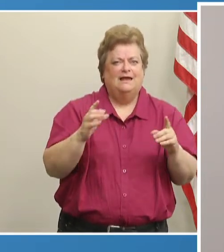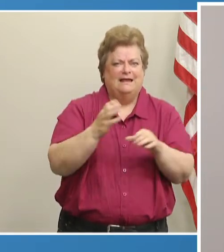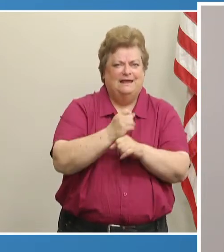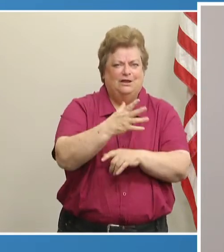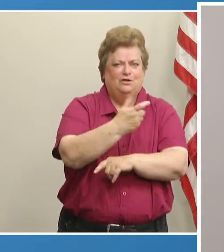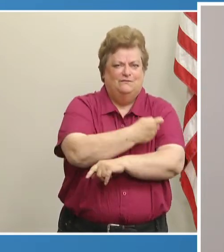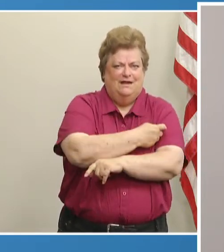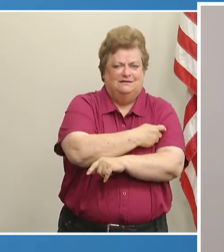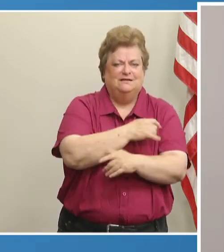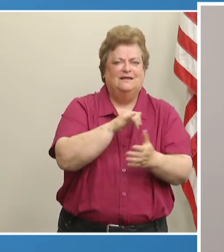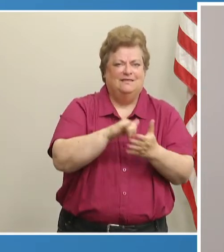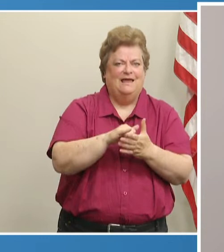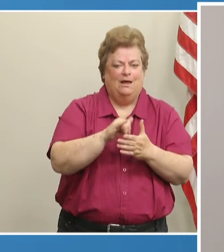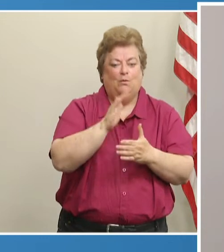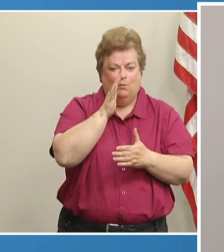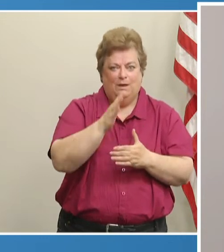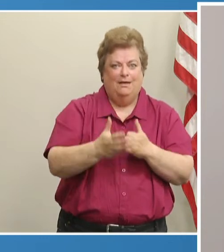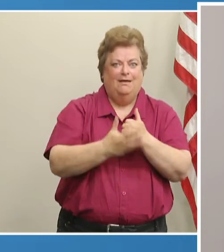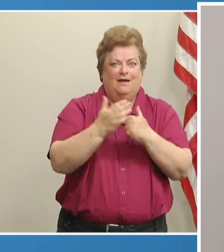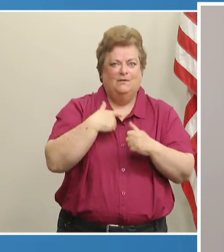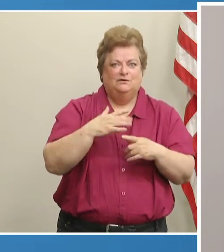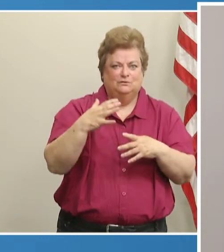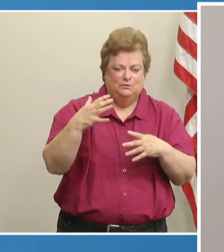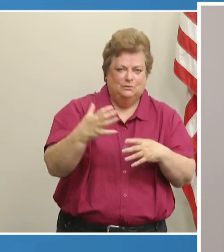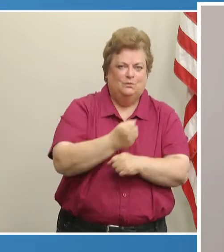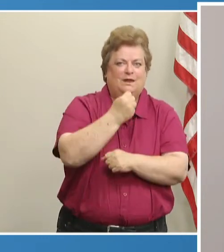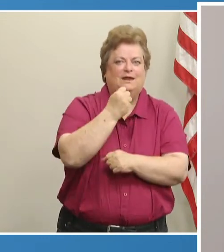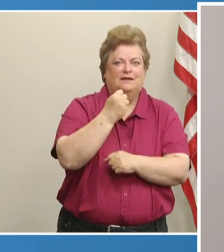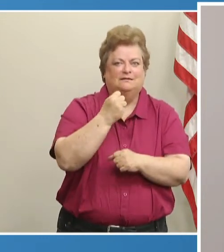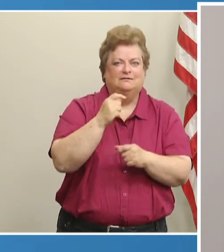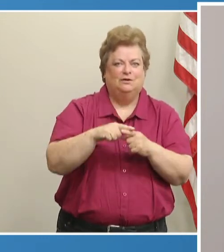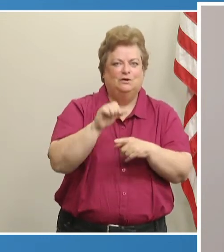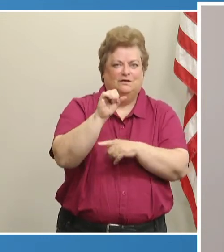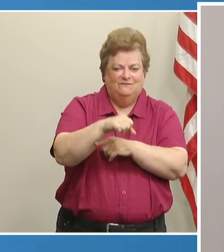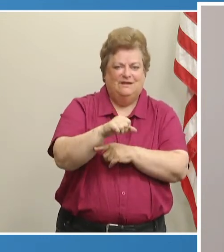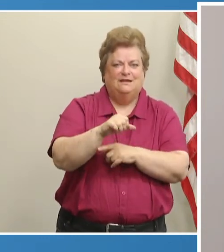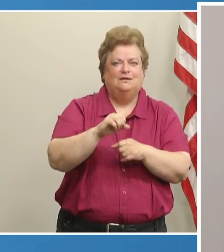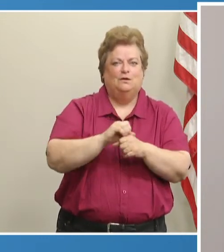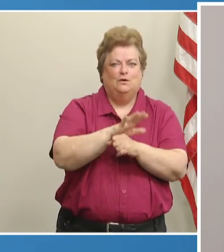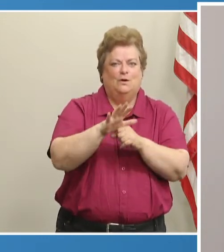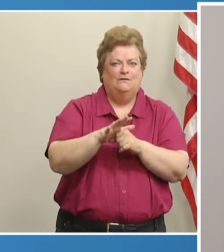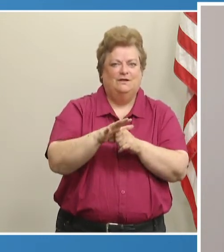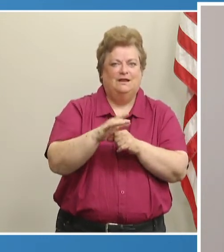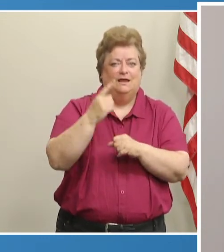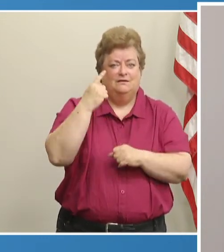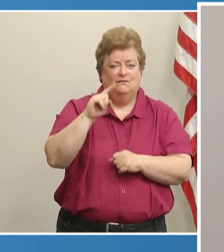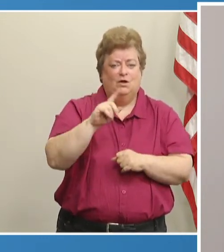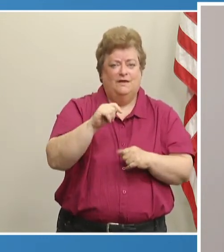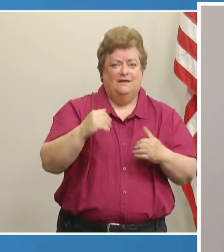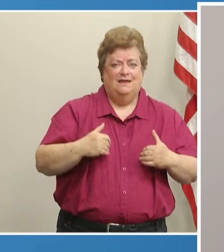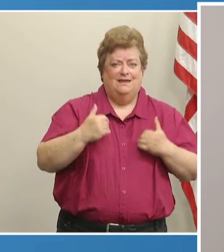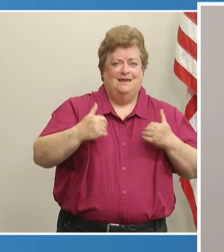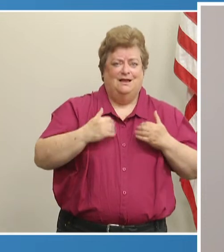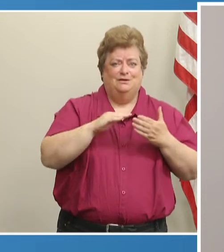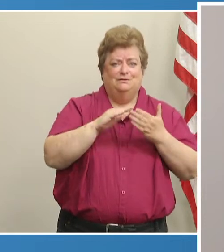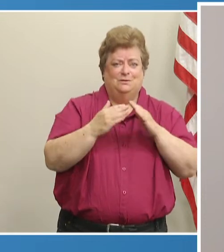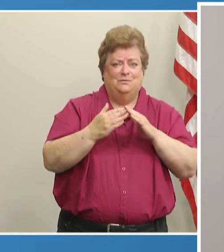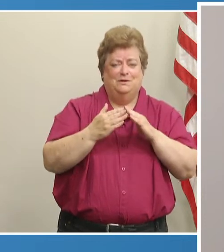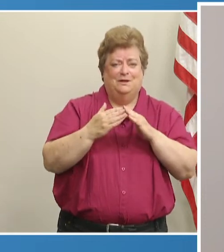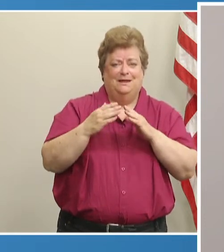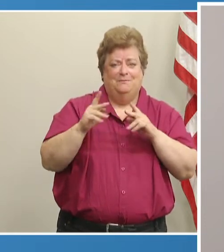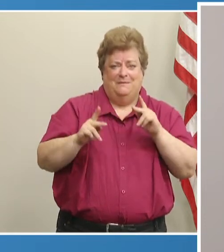vaccinated. That's a winning combination in our collective efforts to defeat the virus. And on behalf of the youngest members of our